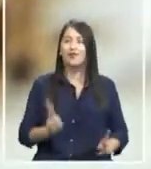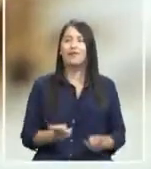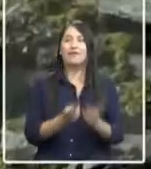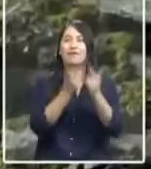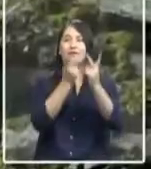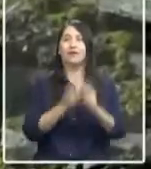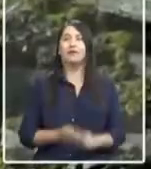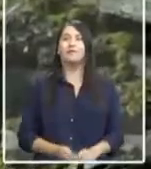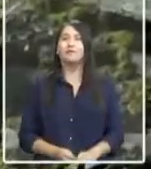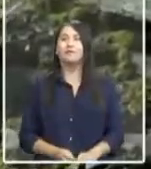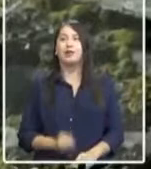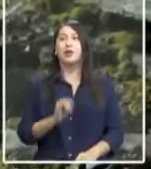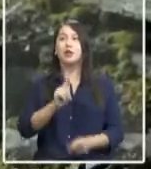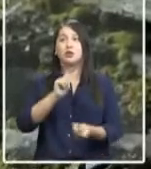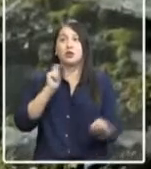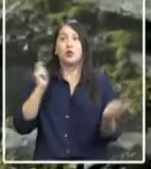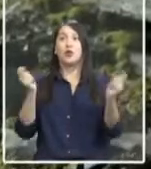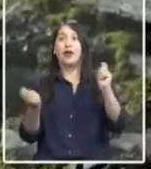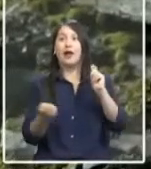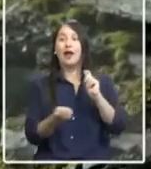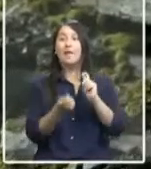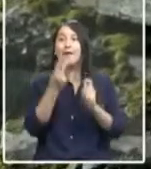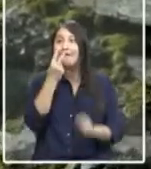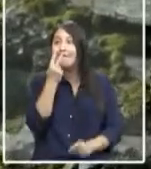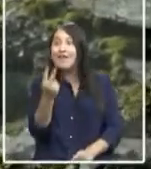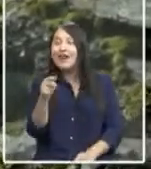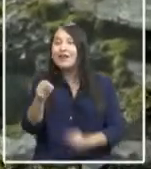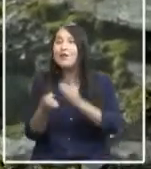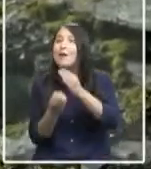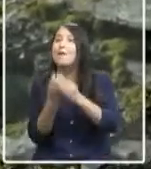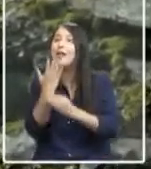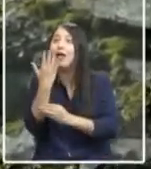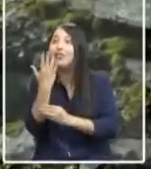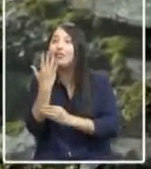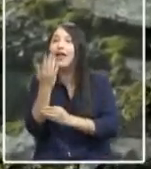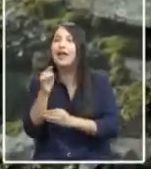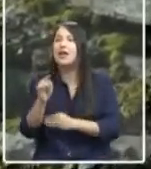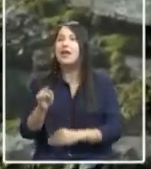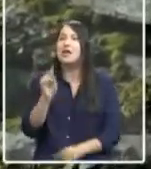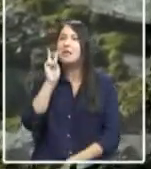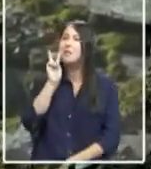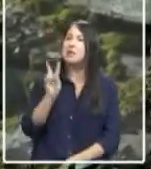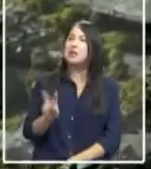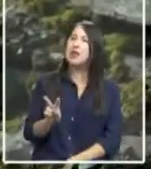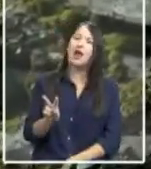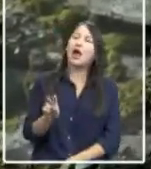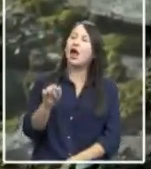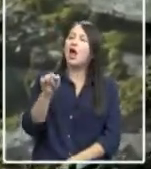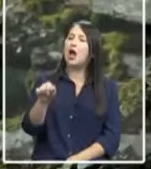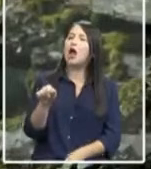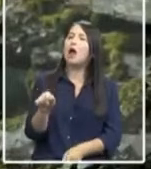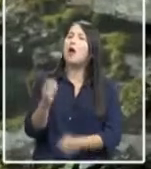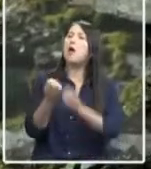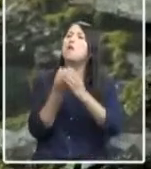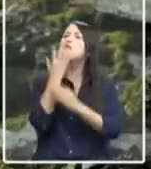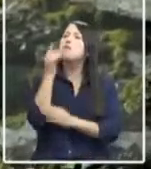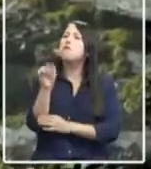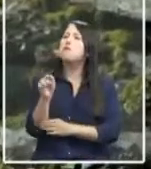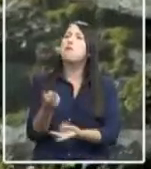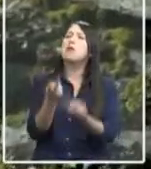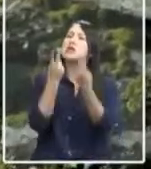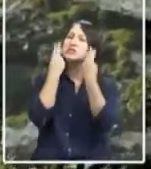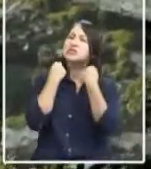If you change your point of view with respect to plants, and you start to look at plants no more as